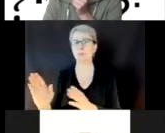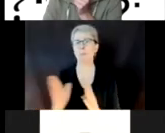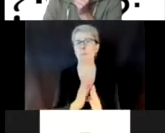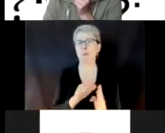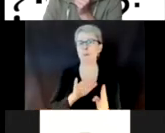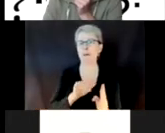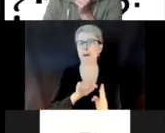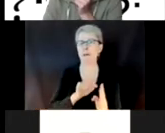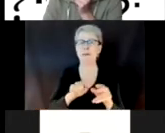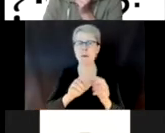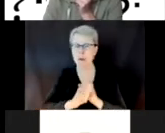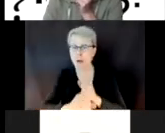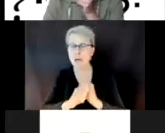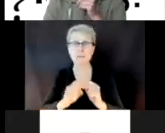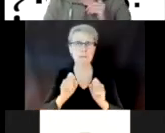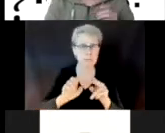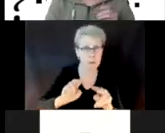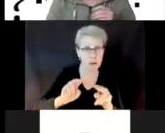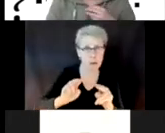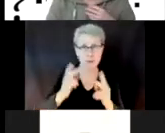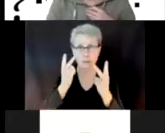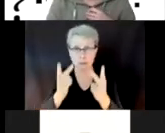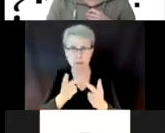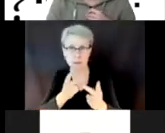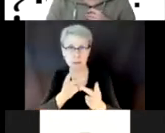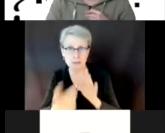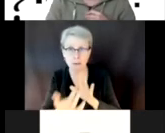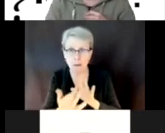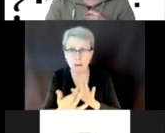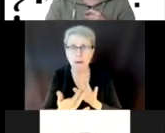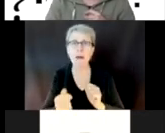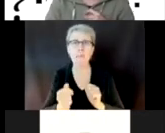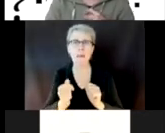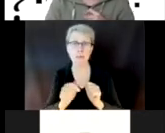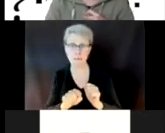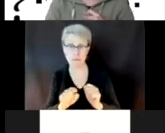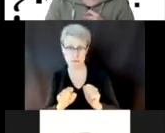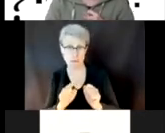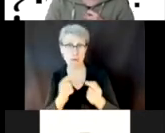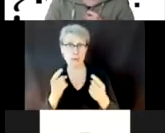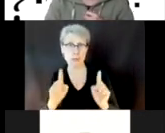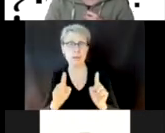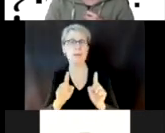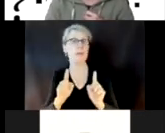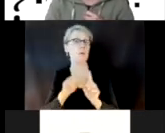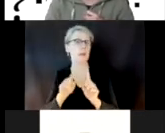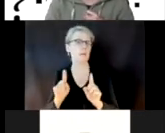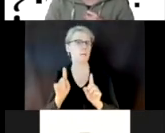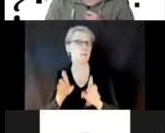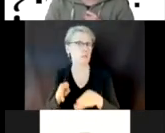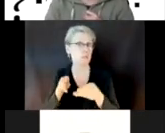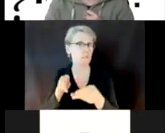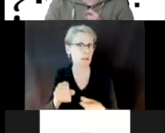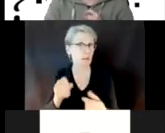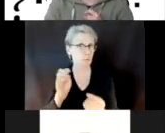it carefully, see what it does for you, and then make a decision from there whether to invest more. You can always invest more, and they make it